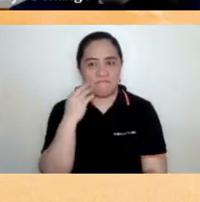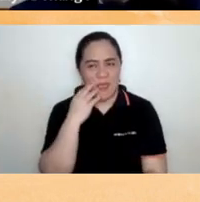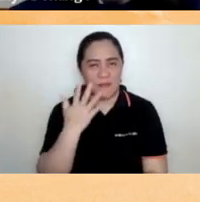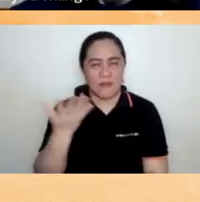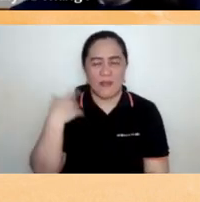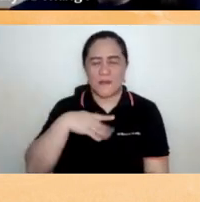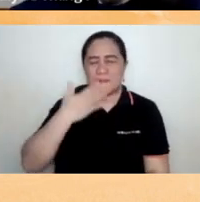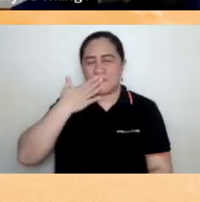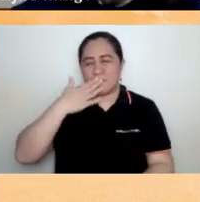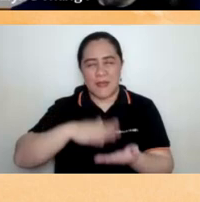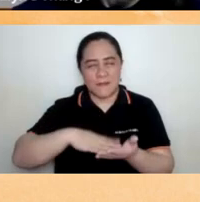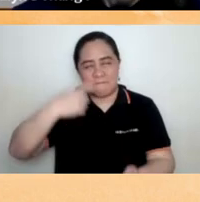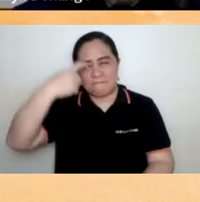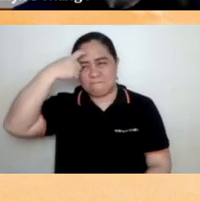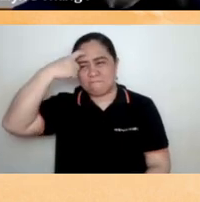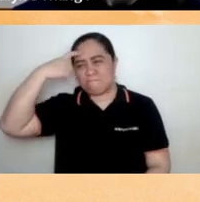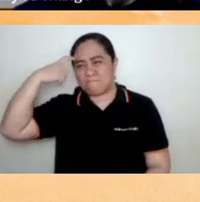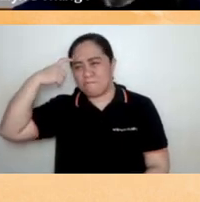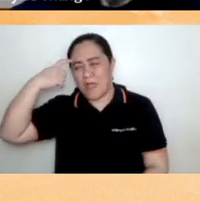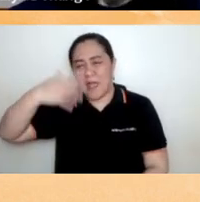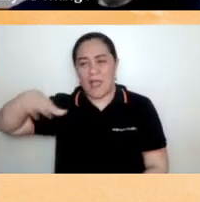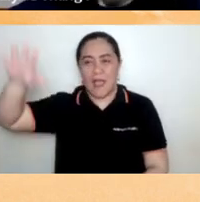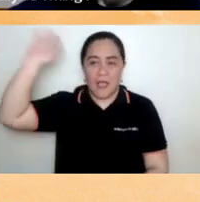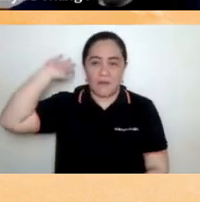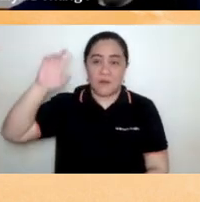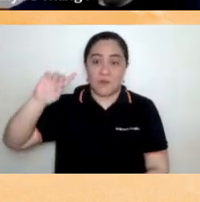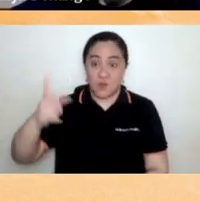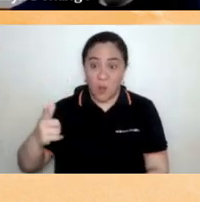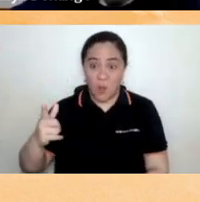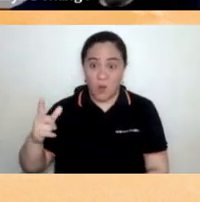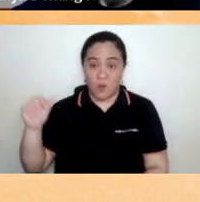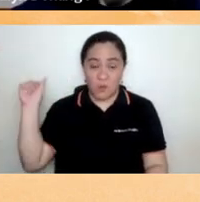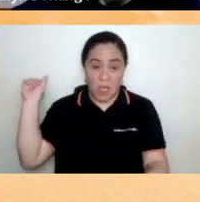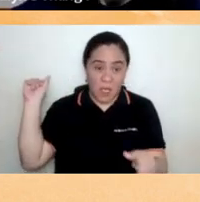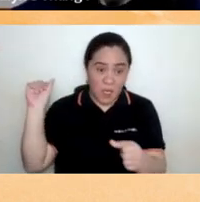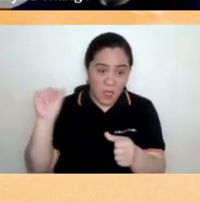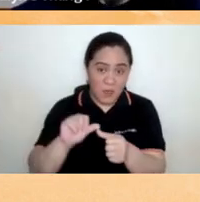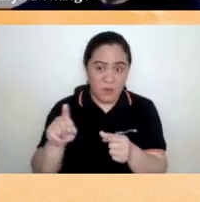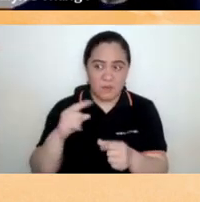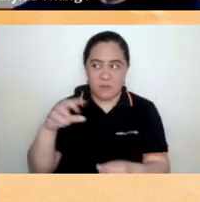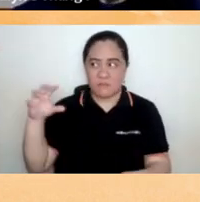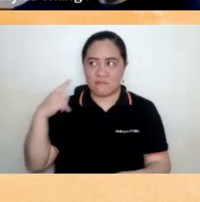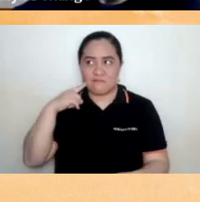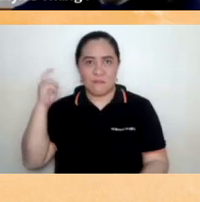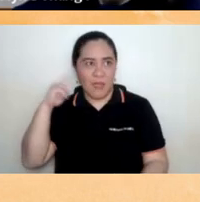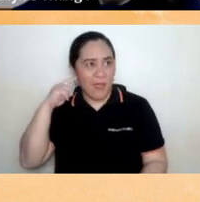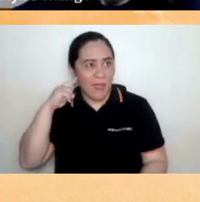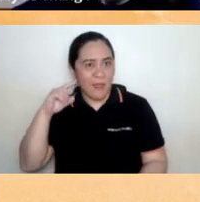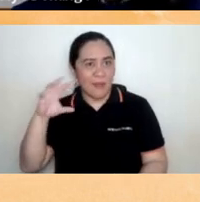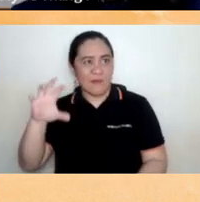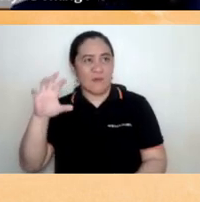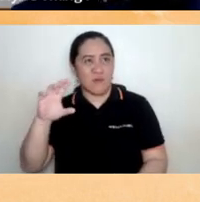uh, very bad past experience with a dog, then the sight or sound of a dog will activate the